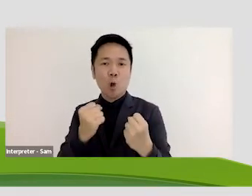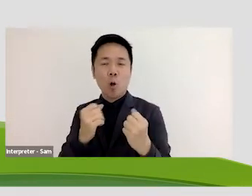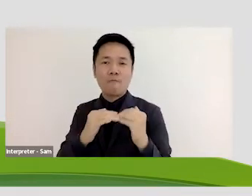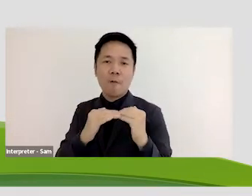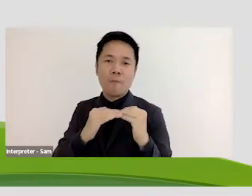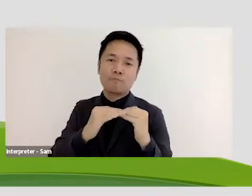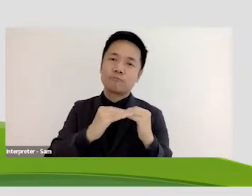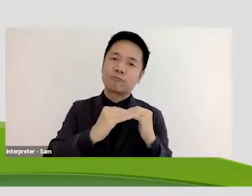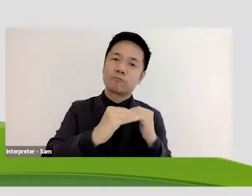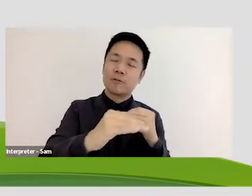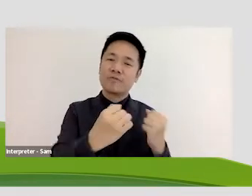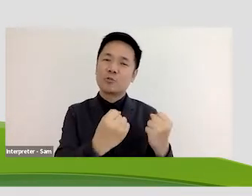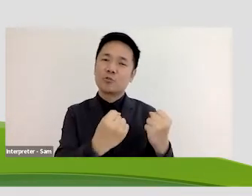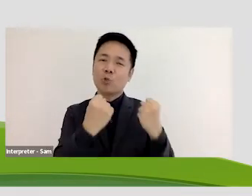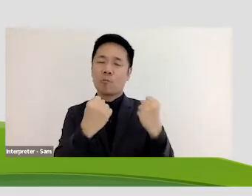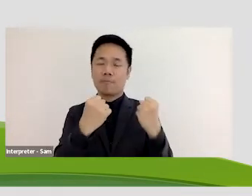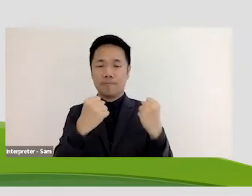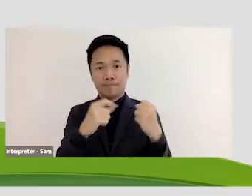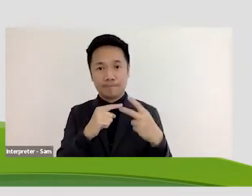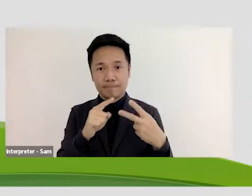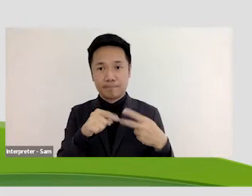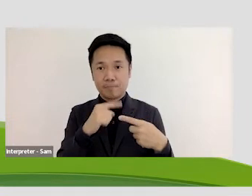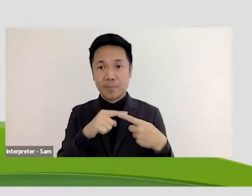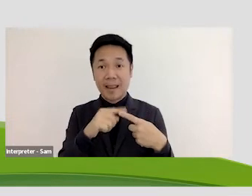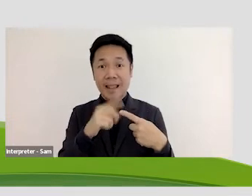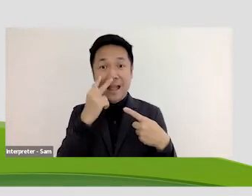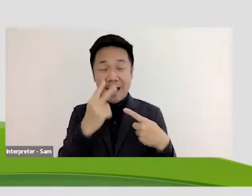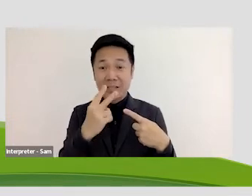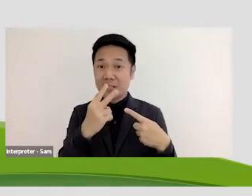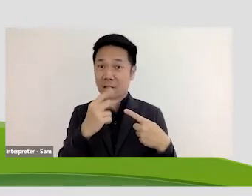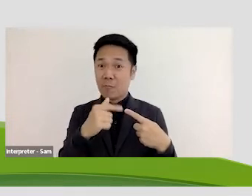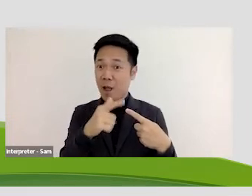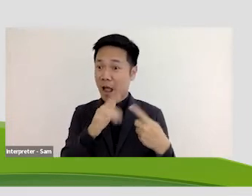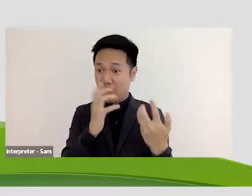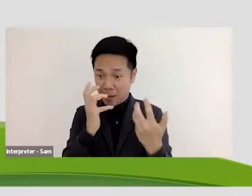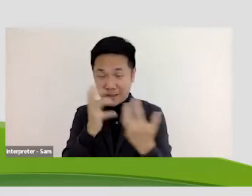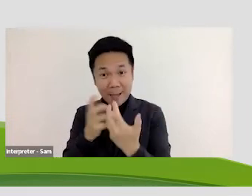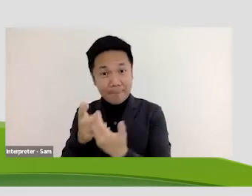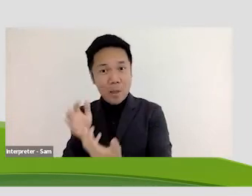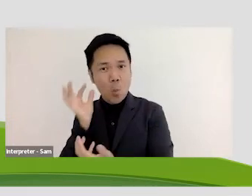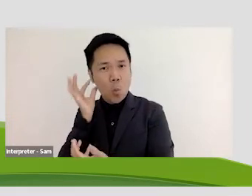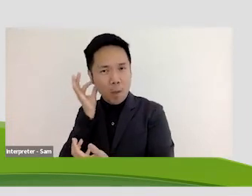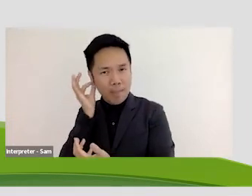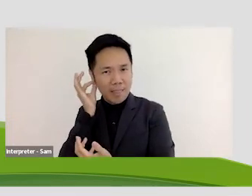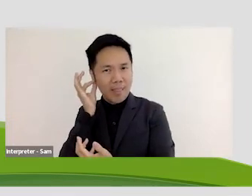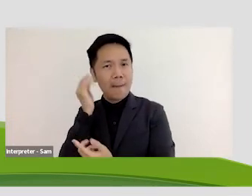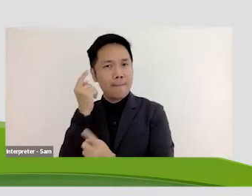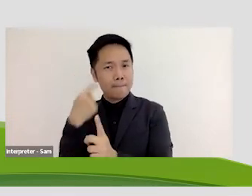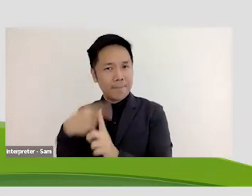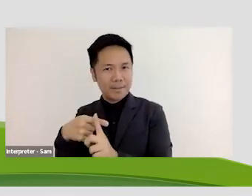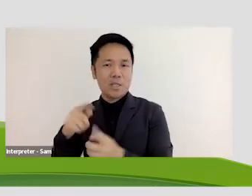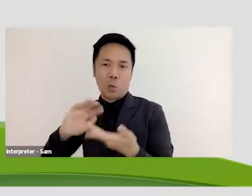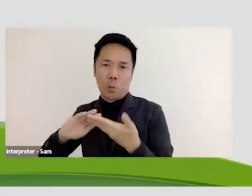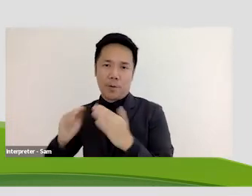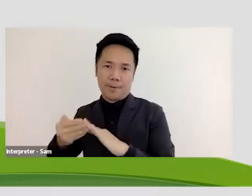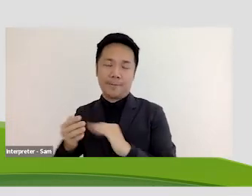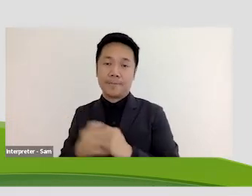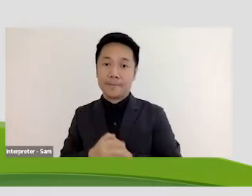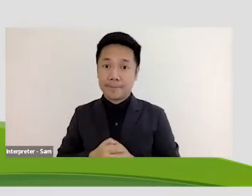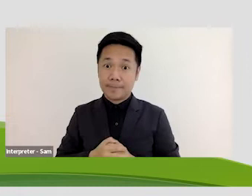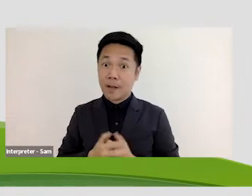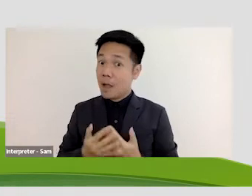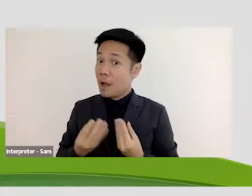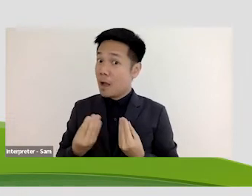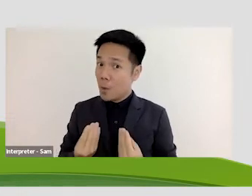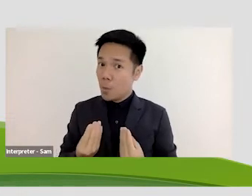long-term resilience, and the adaptive capacities of women and communities. And this is achieved